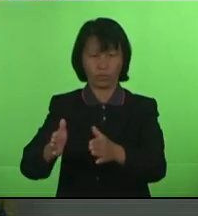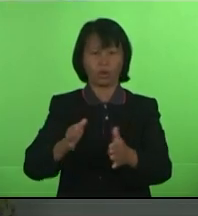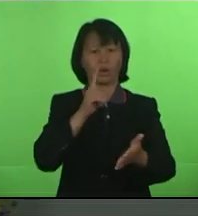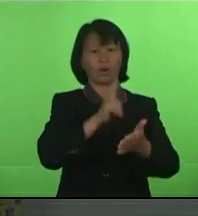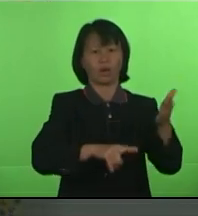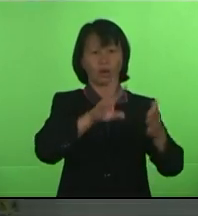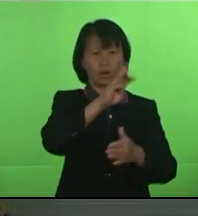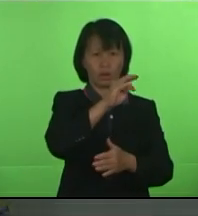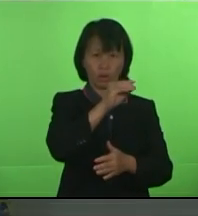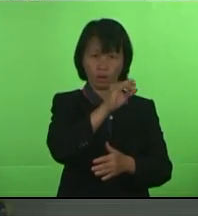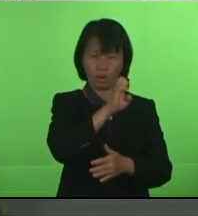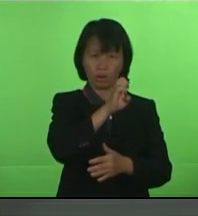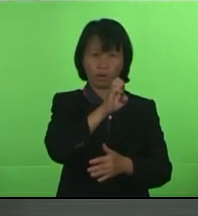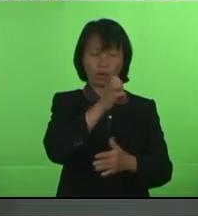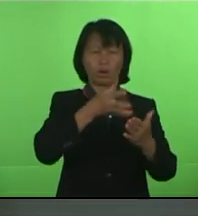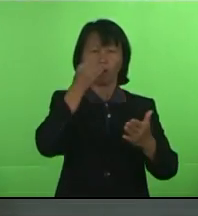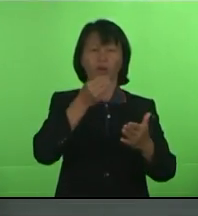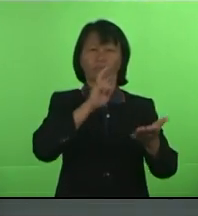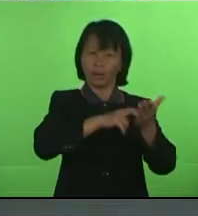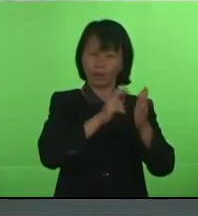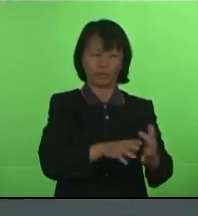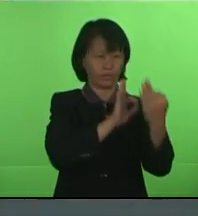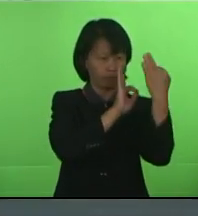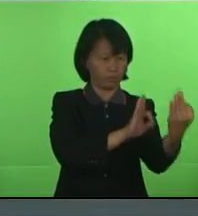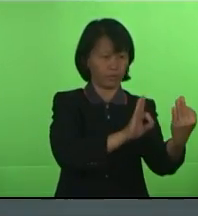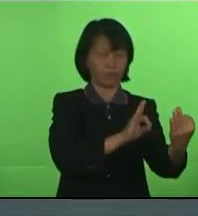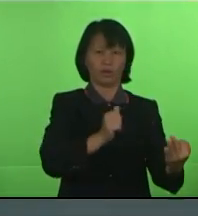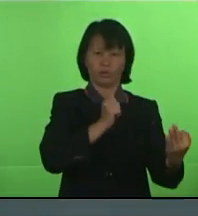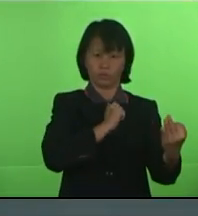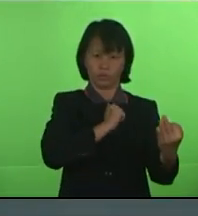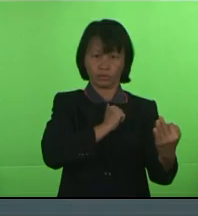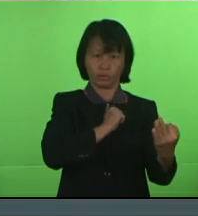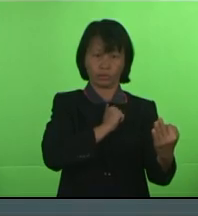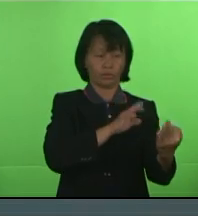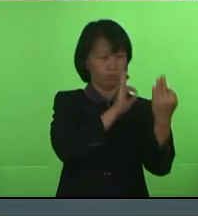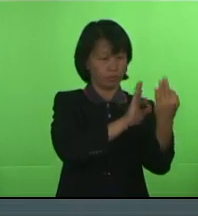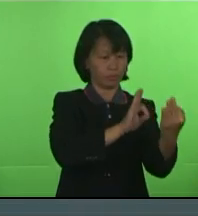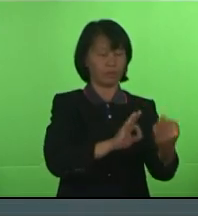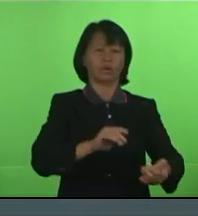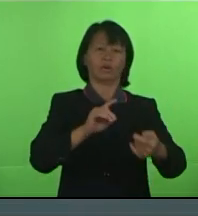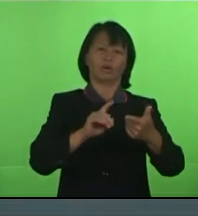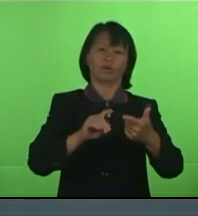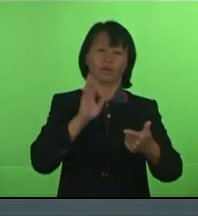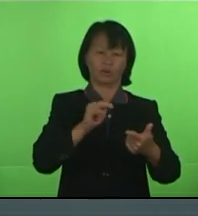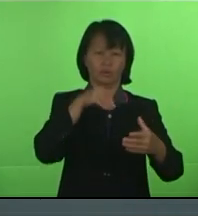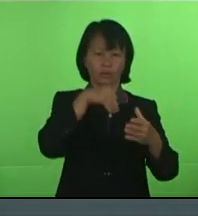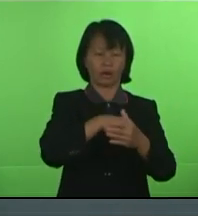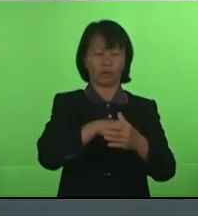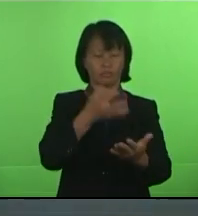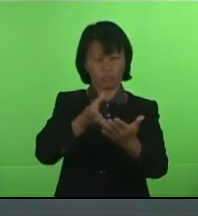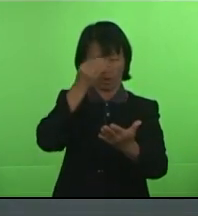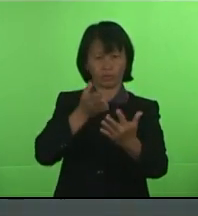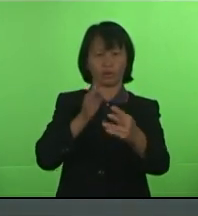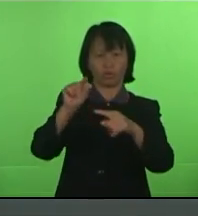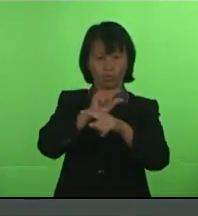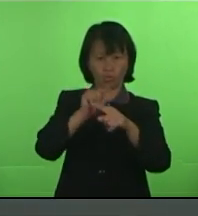learning? Face-to-face, on your own, and another one is when you are on the internet or